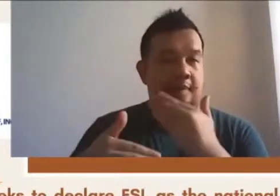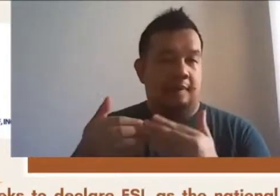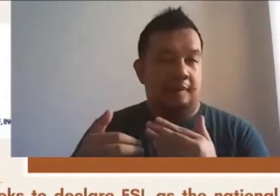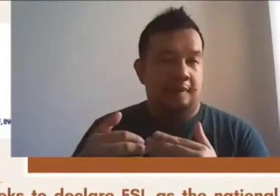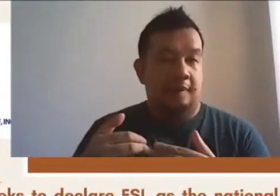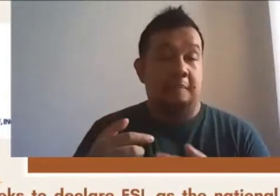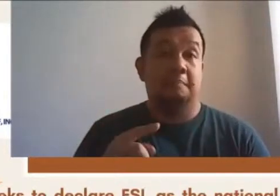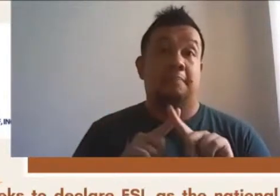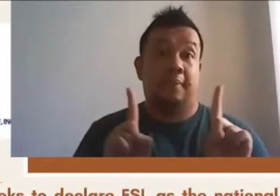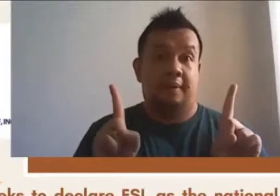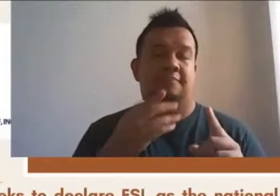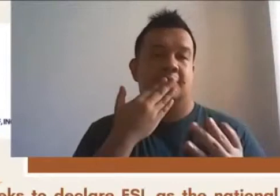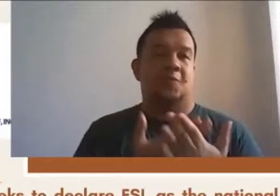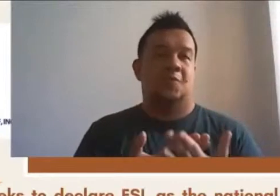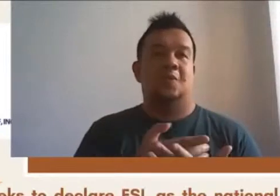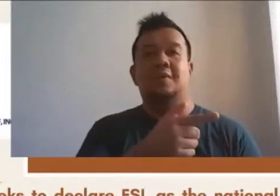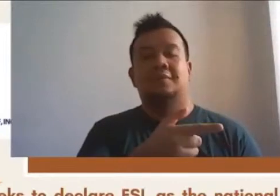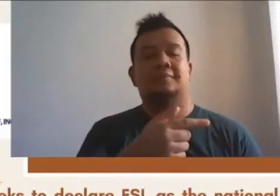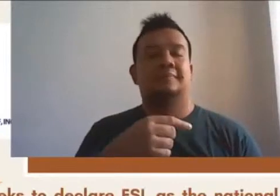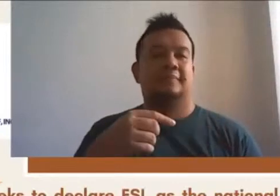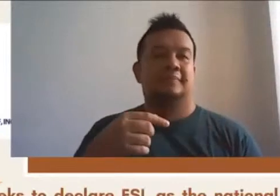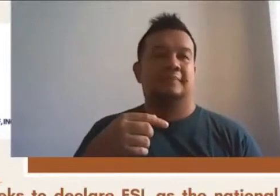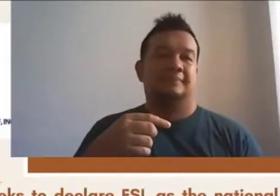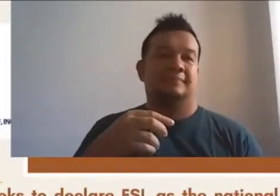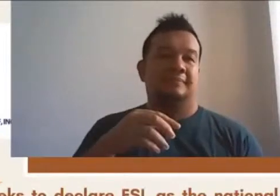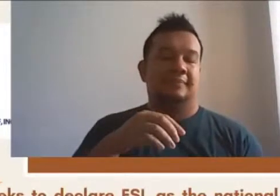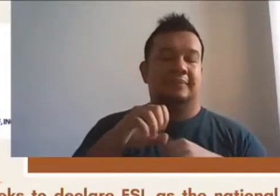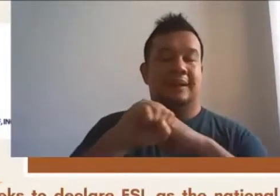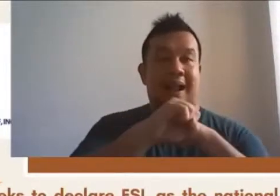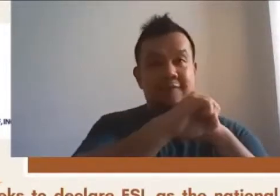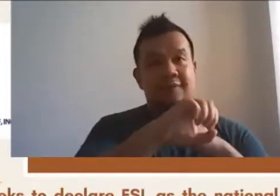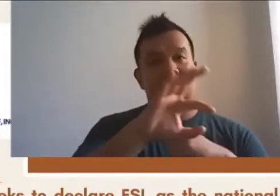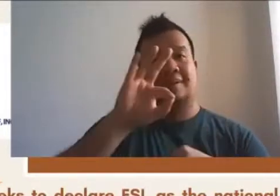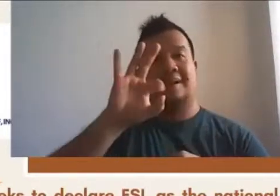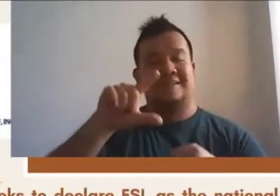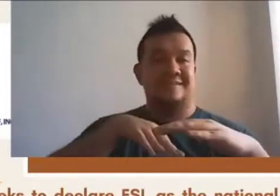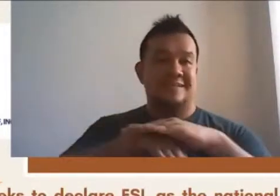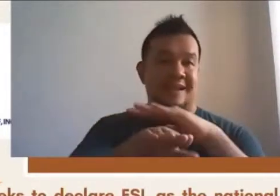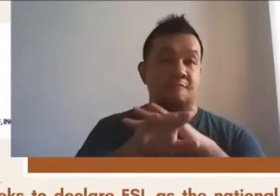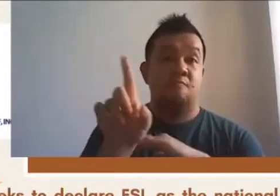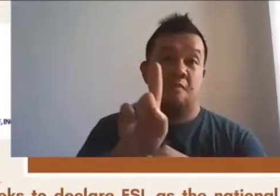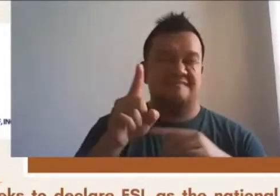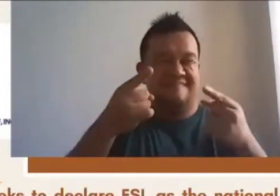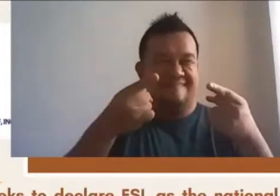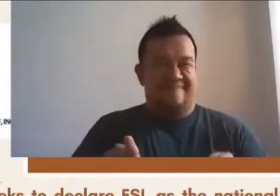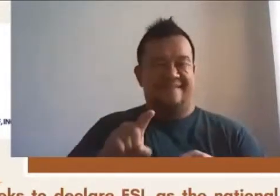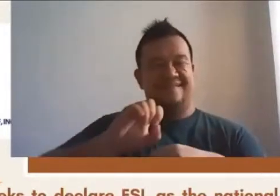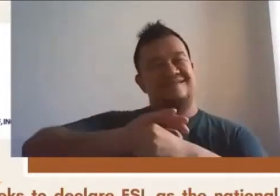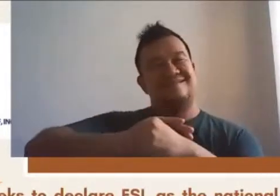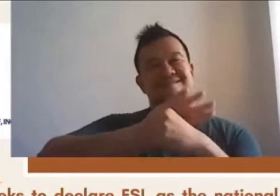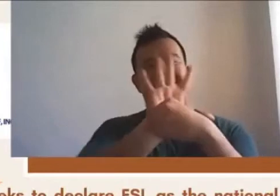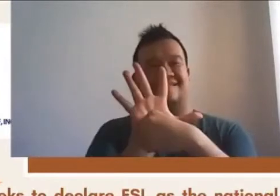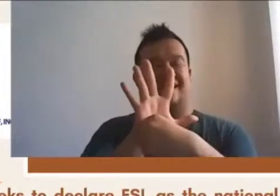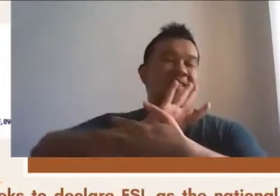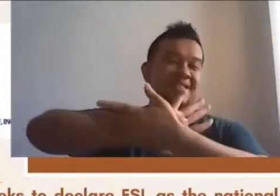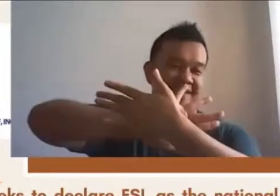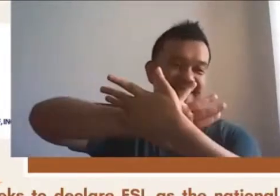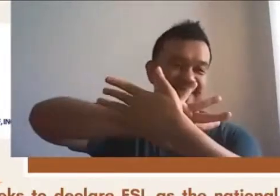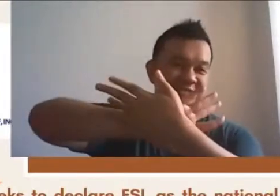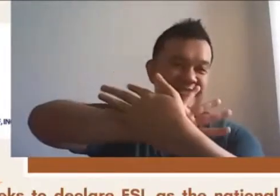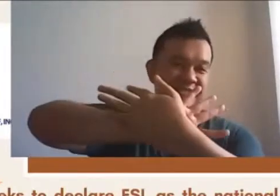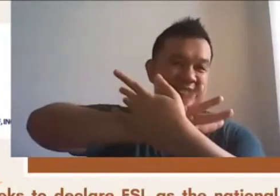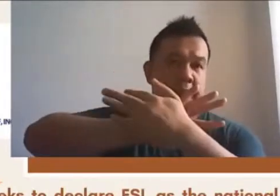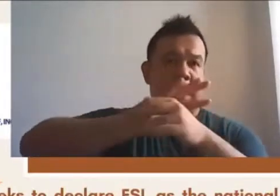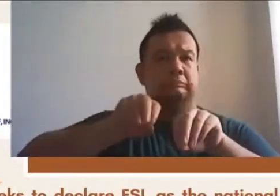that finally we can have access, especially at this time of the pandemic. Kunyari sa virus in terms of access. So how